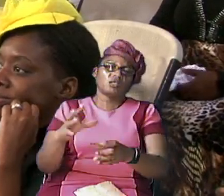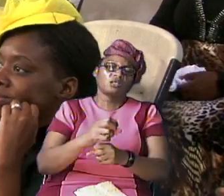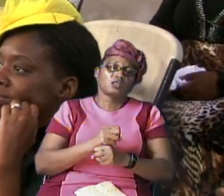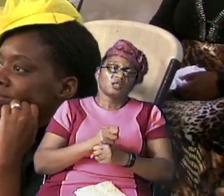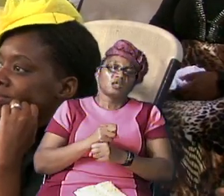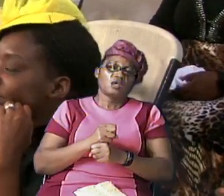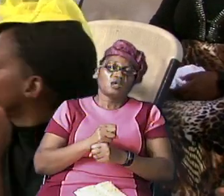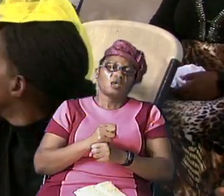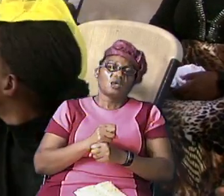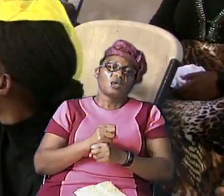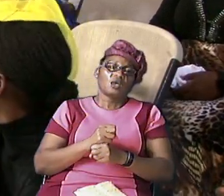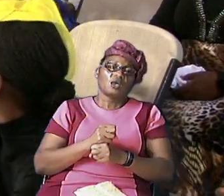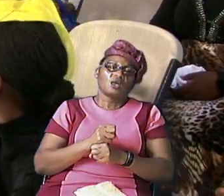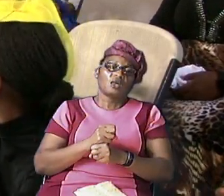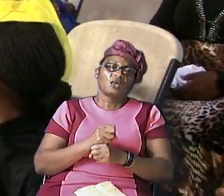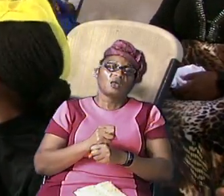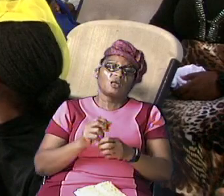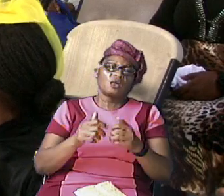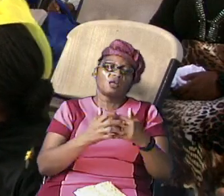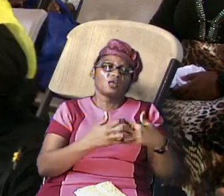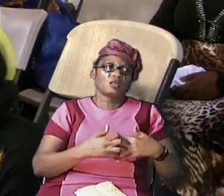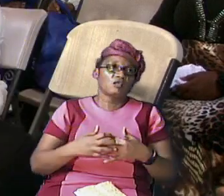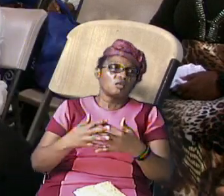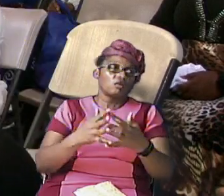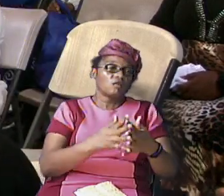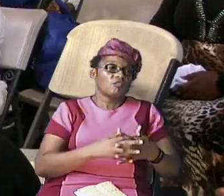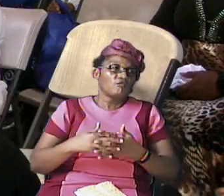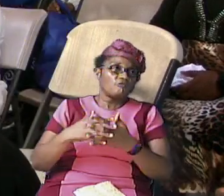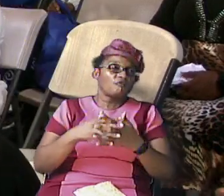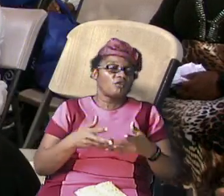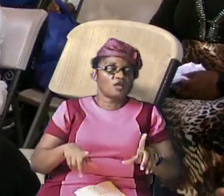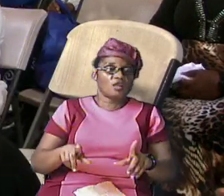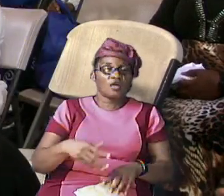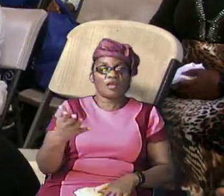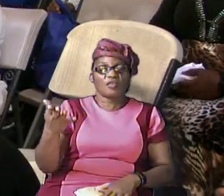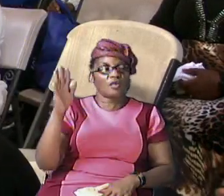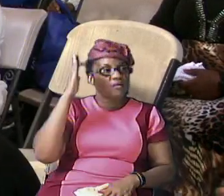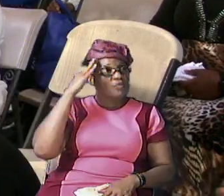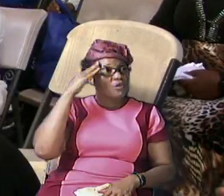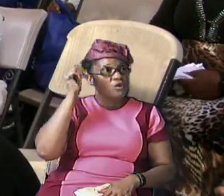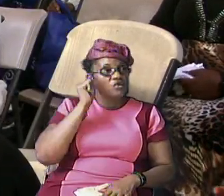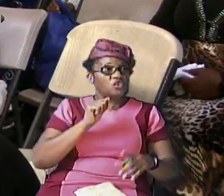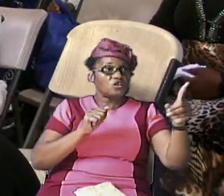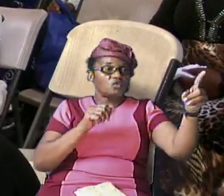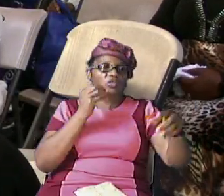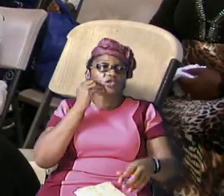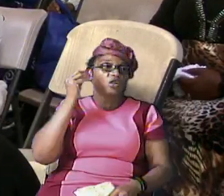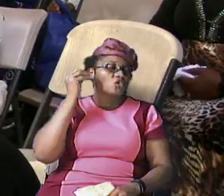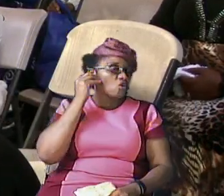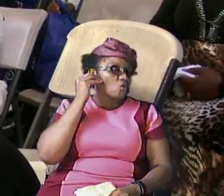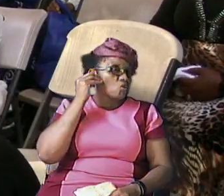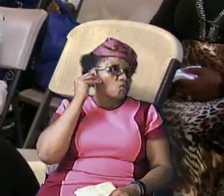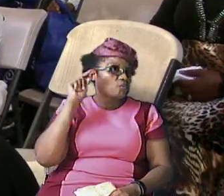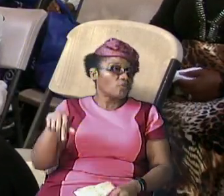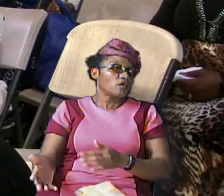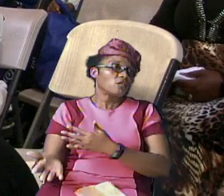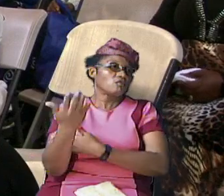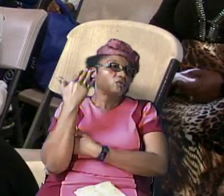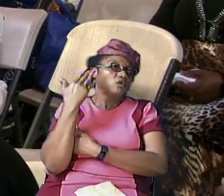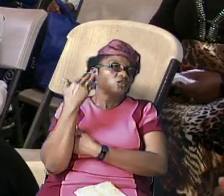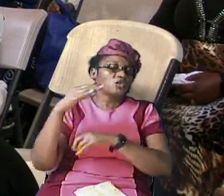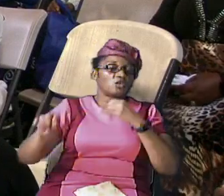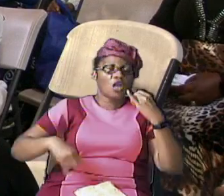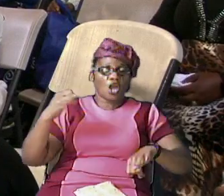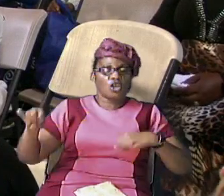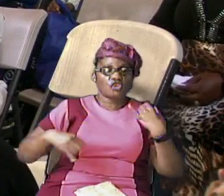to let them know that I was at home. Praise the Lord Jesus. This morning, hallelujah, I am really enjoying